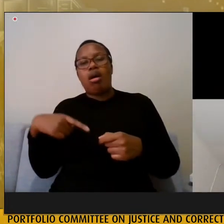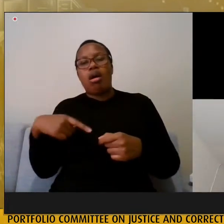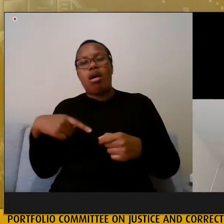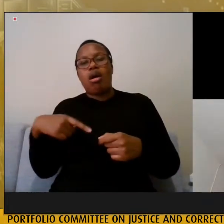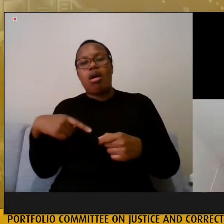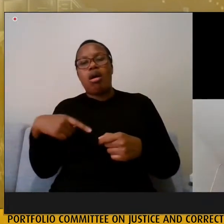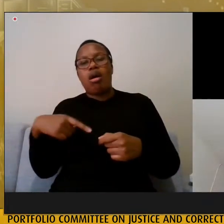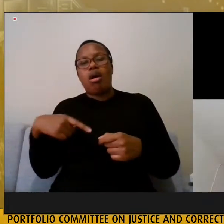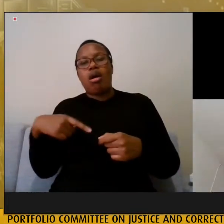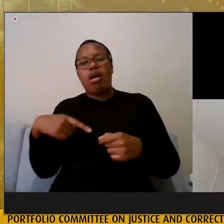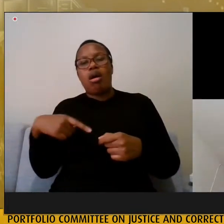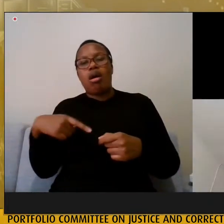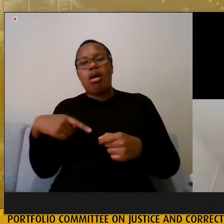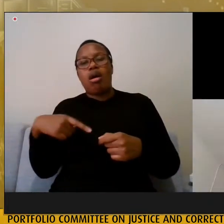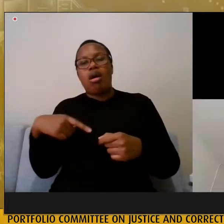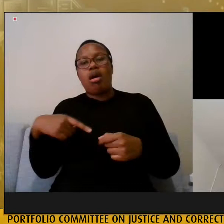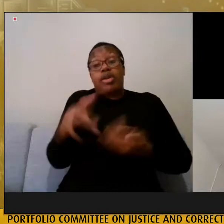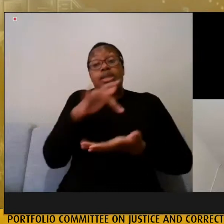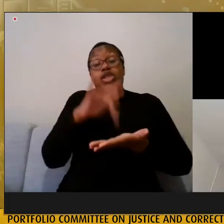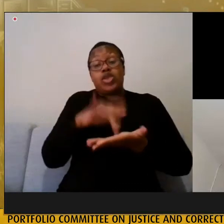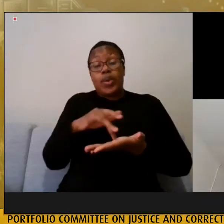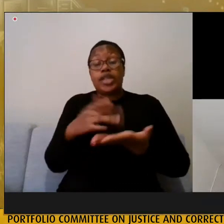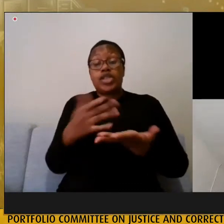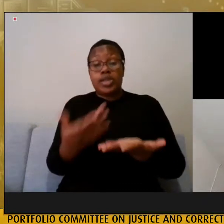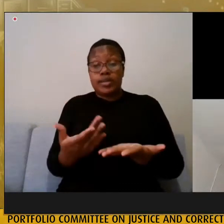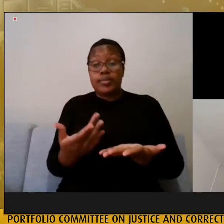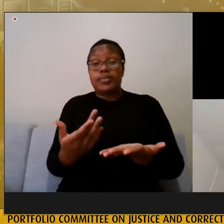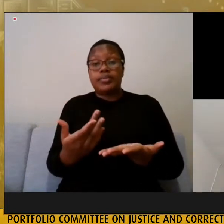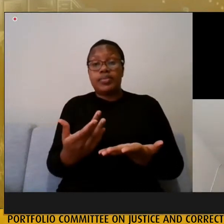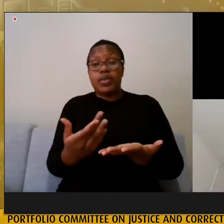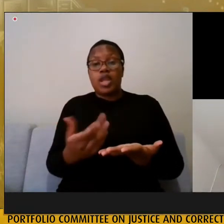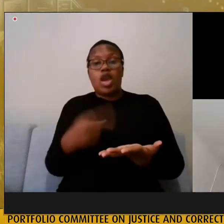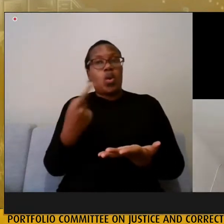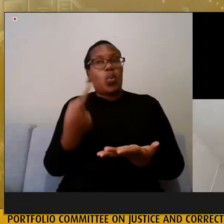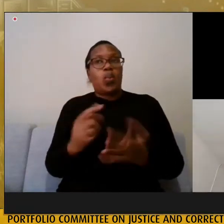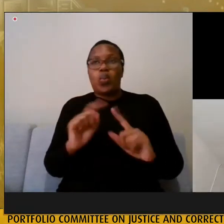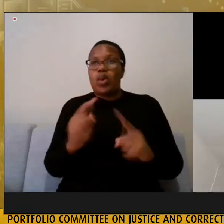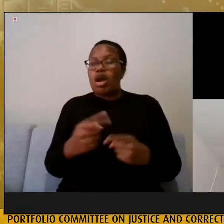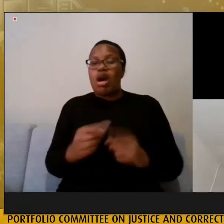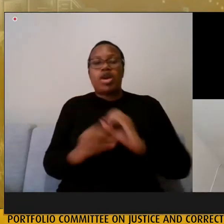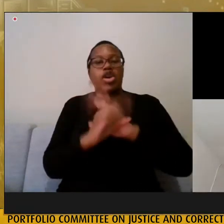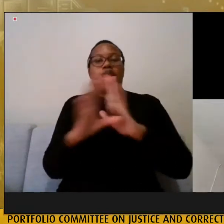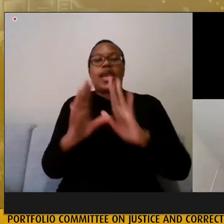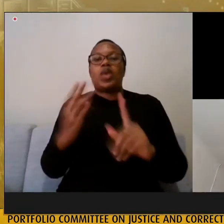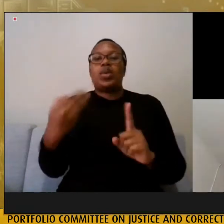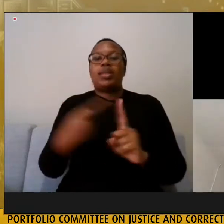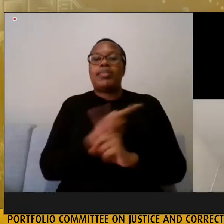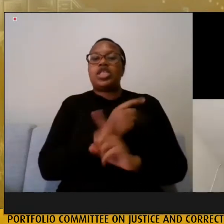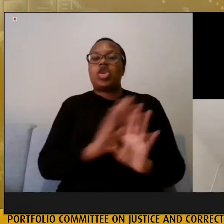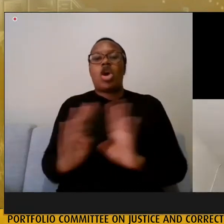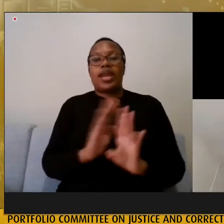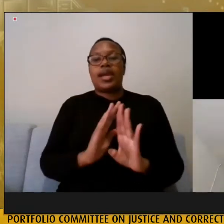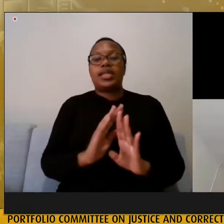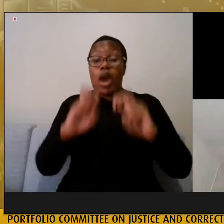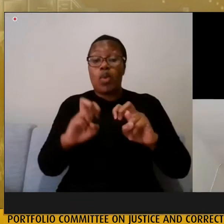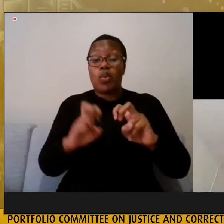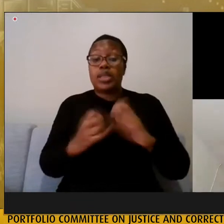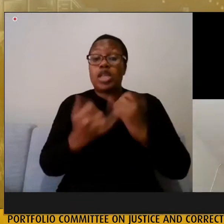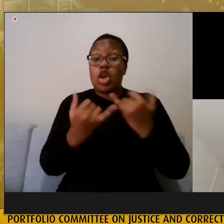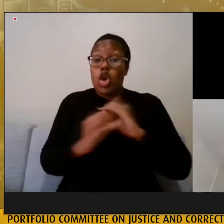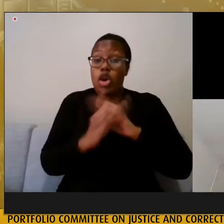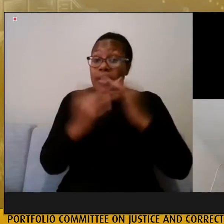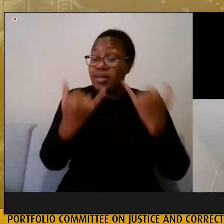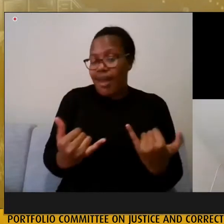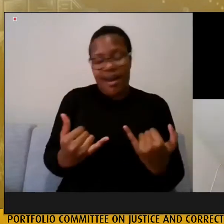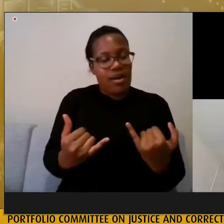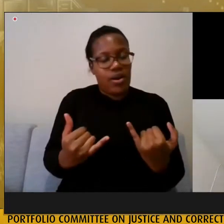of course, the current situation. We cannot commence with misconduct inquiries at the moment, but as soon as